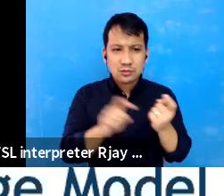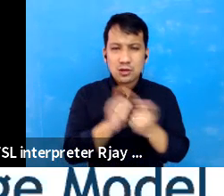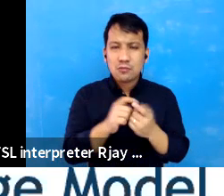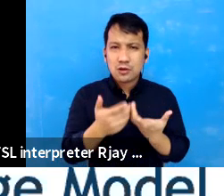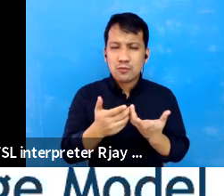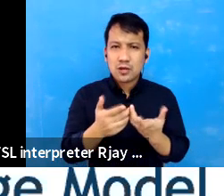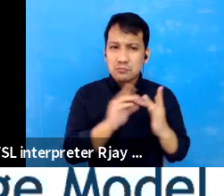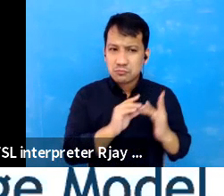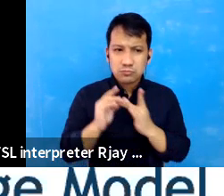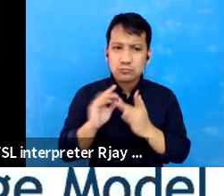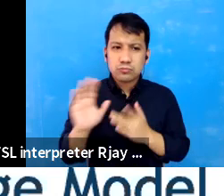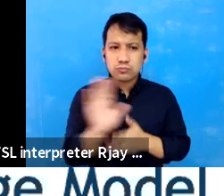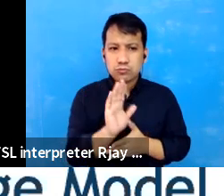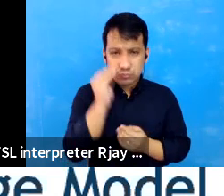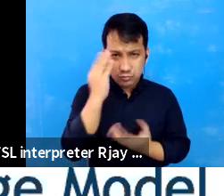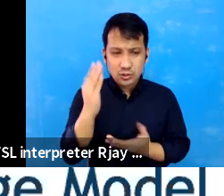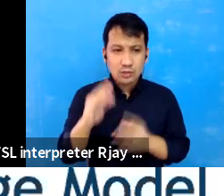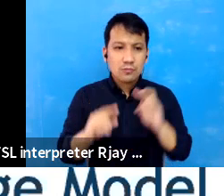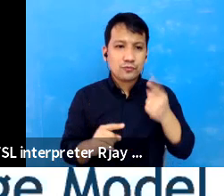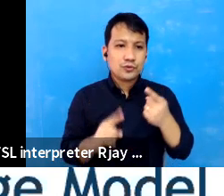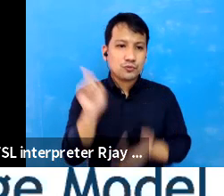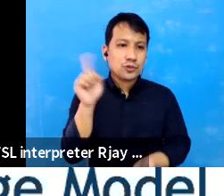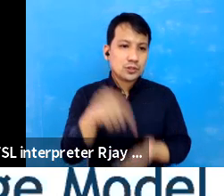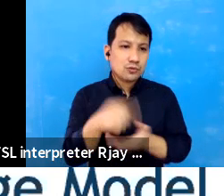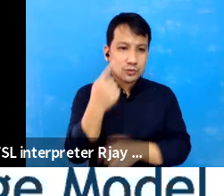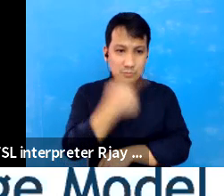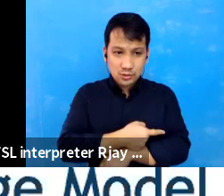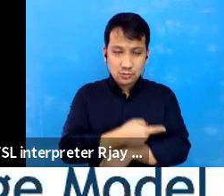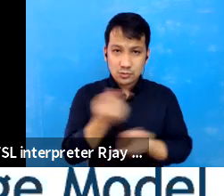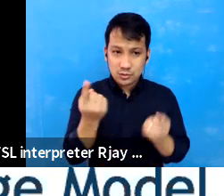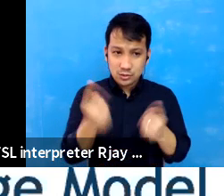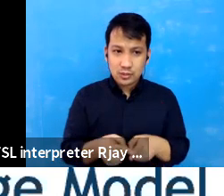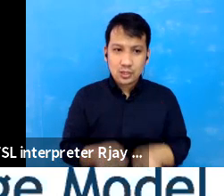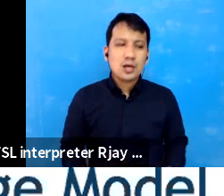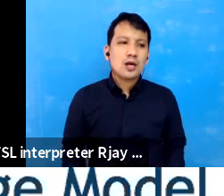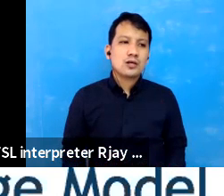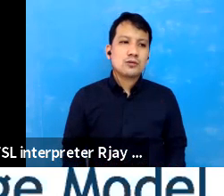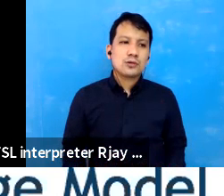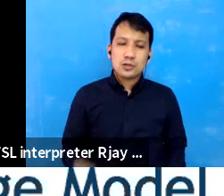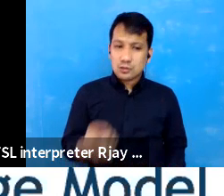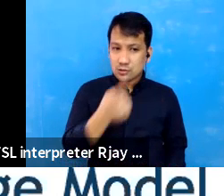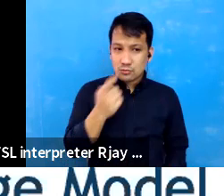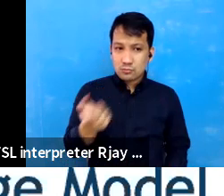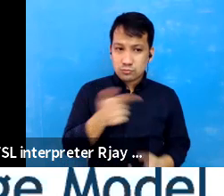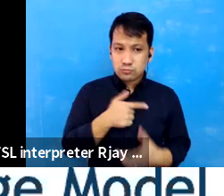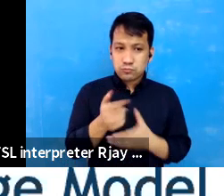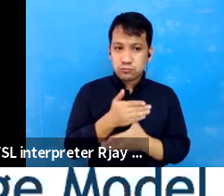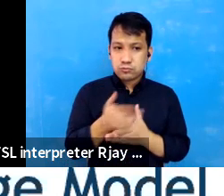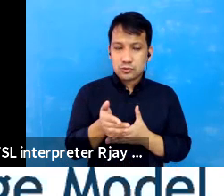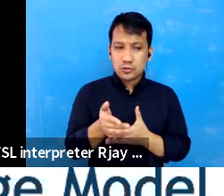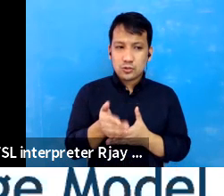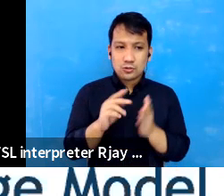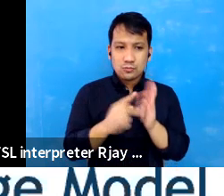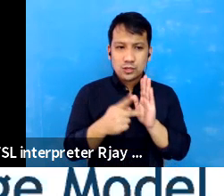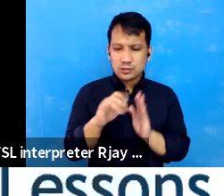interventions, especially for the first 1,000 days outcome. So let me just share with you some of the key